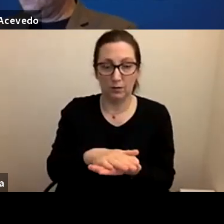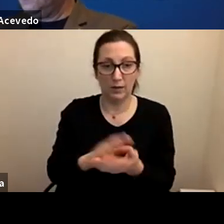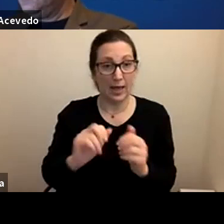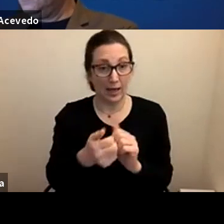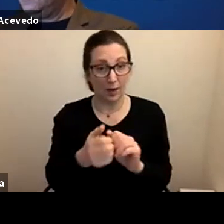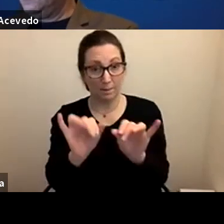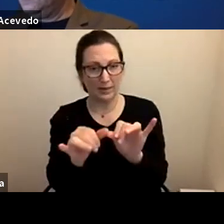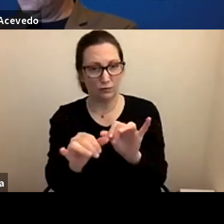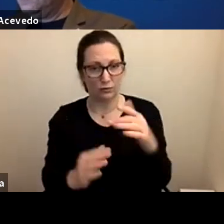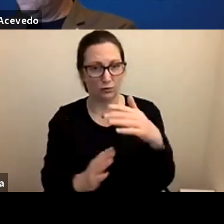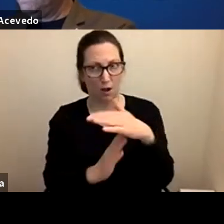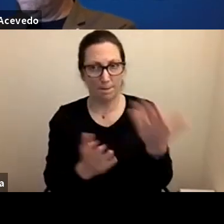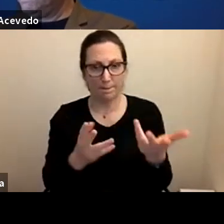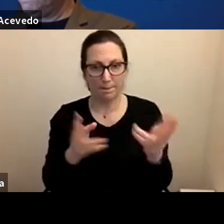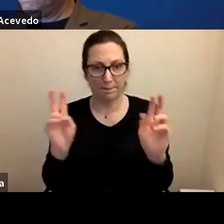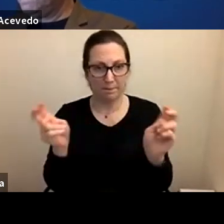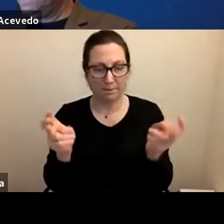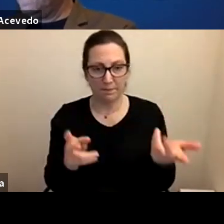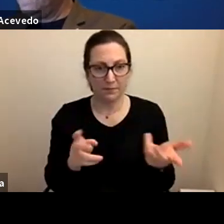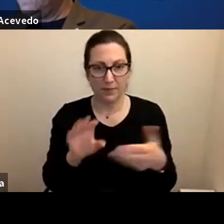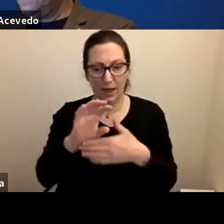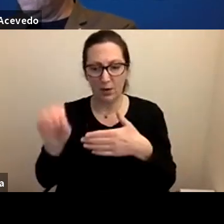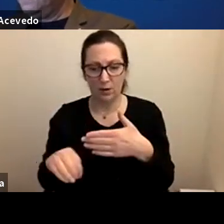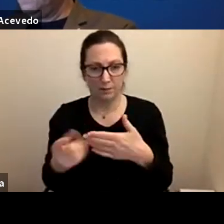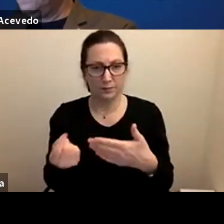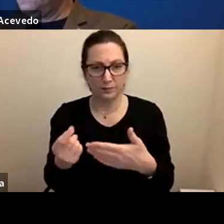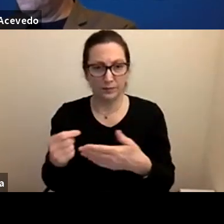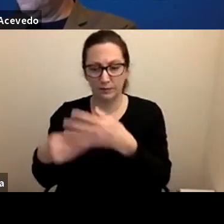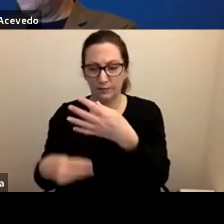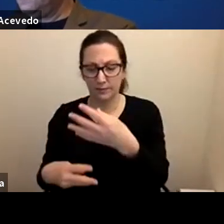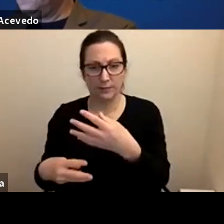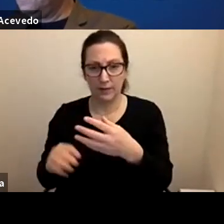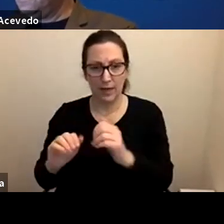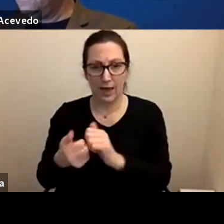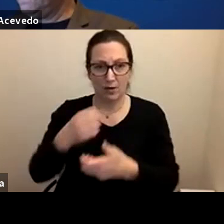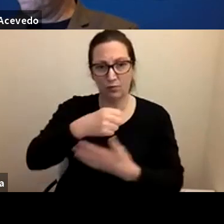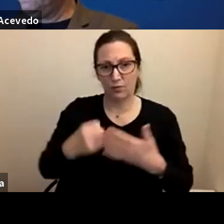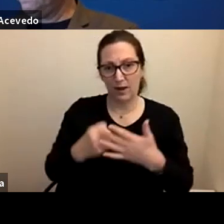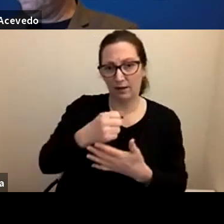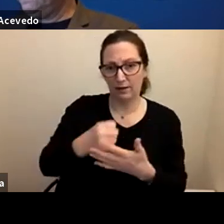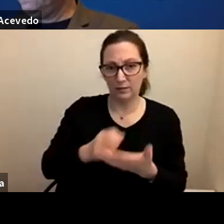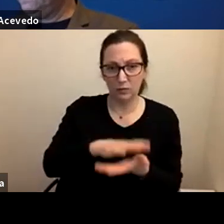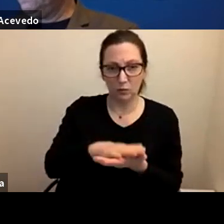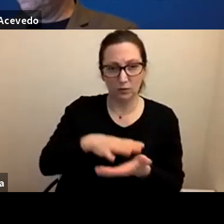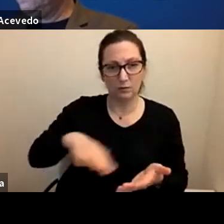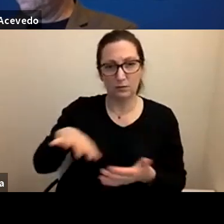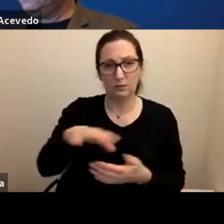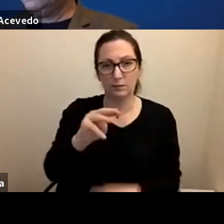what? What are the outcomes that are being looked at to rank schools in Massachusetts?